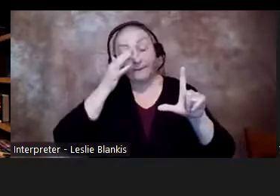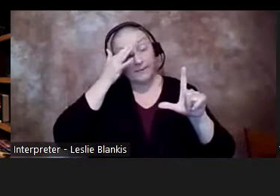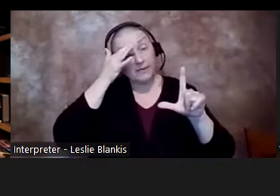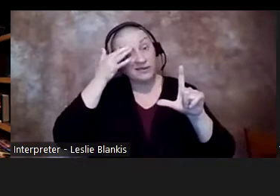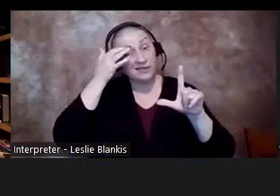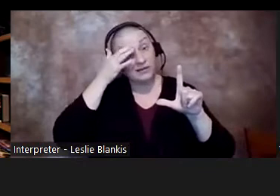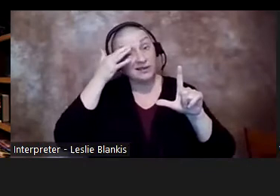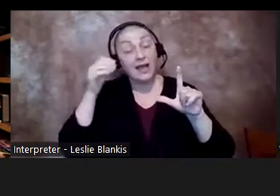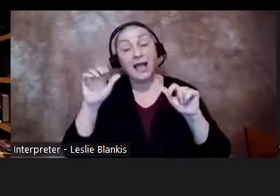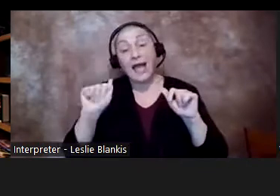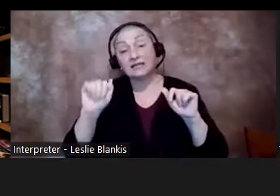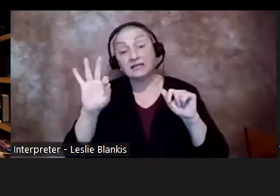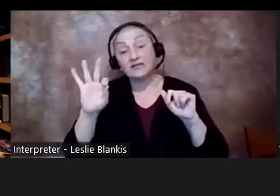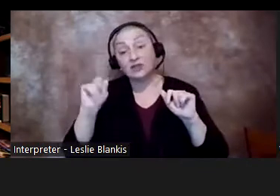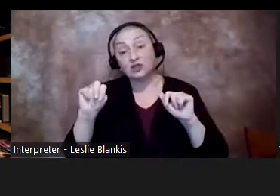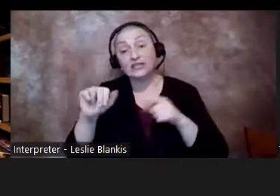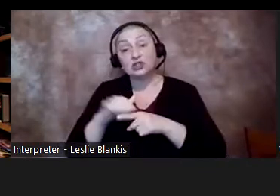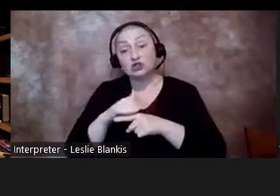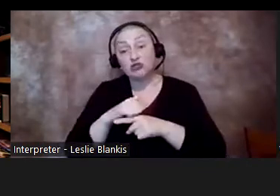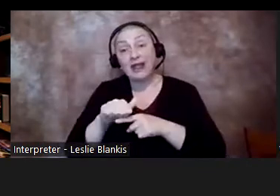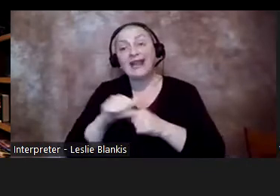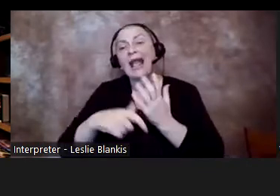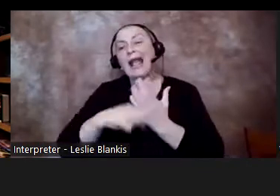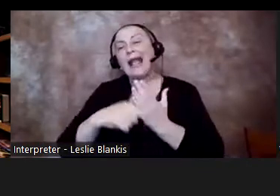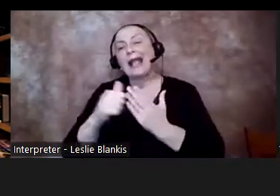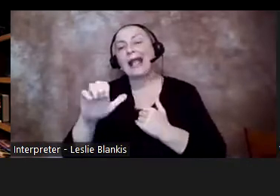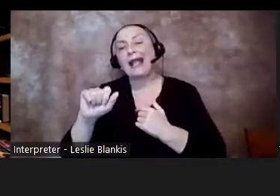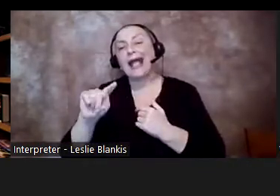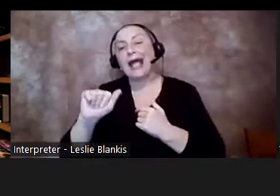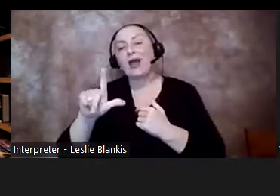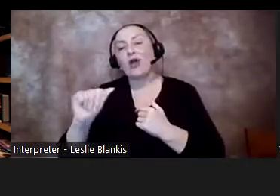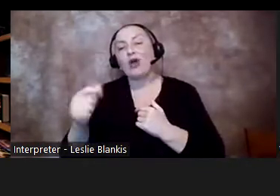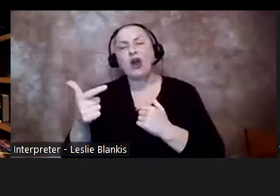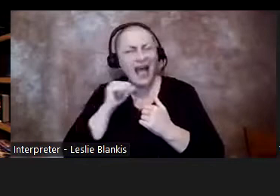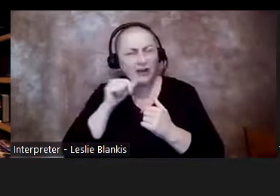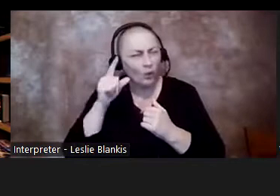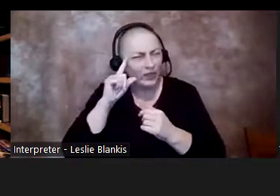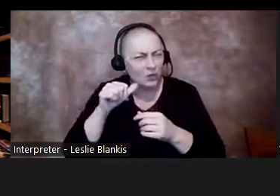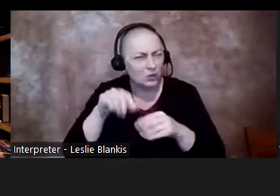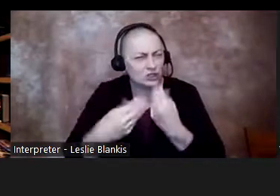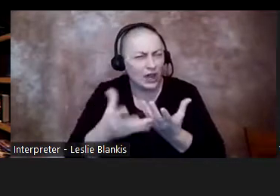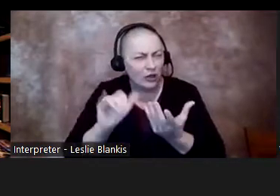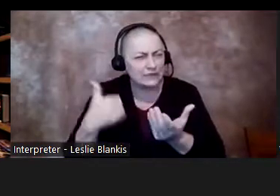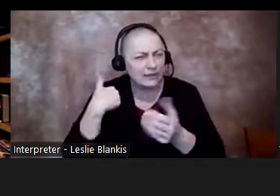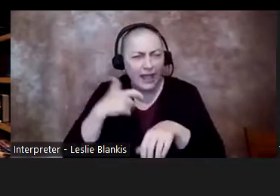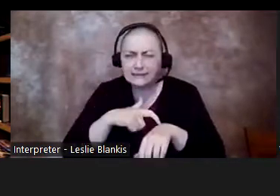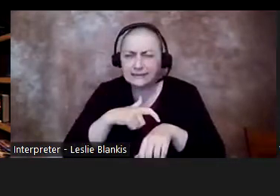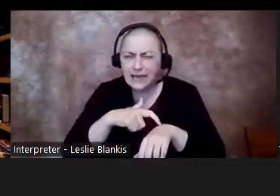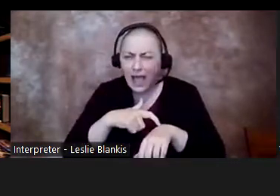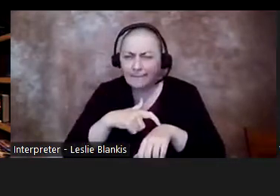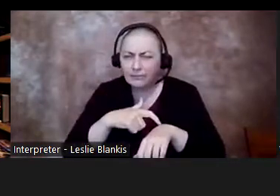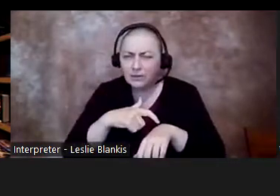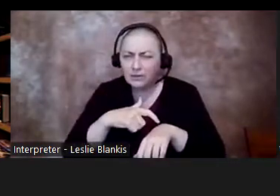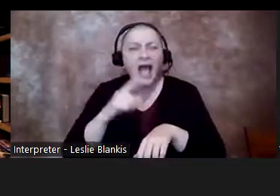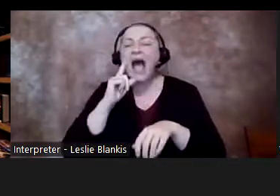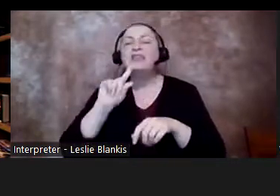Access and Functional Needs Training Catalog. I don't believe we shared this last time. I think we just